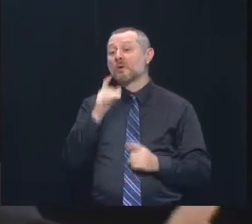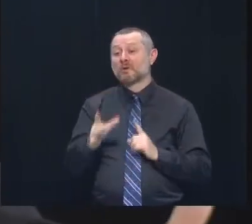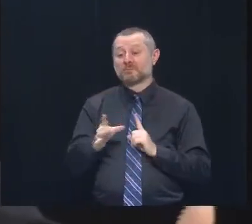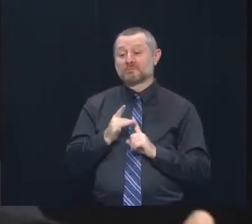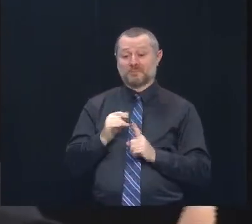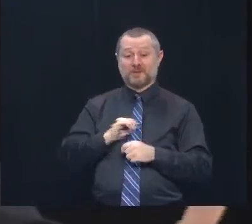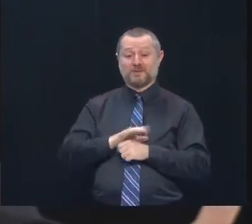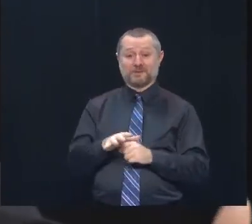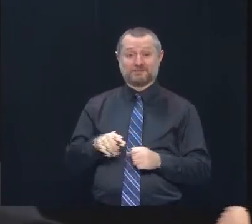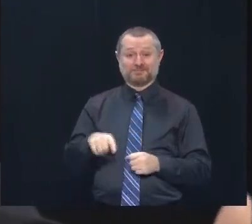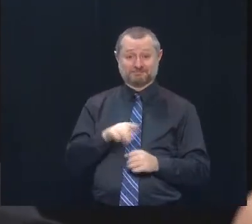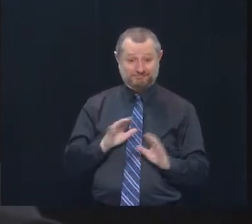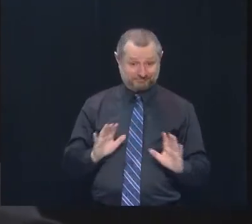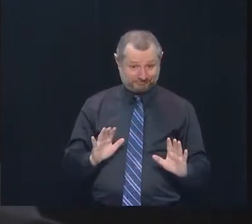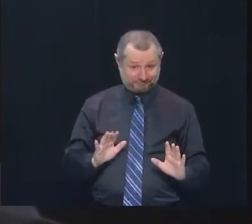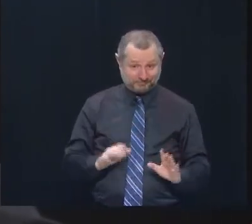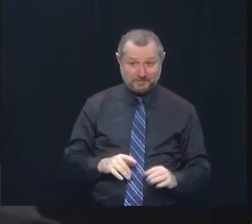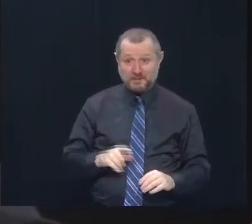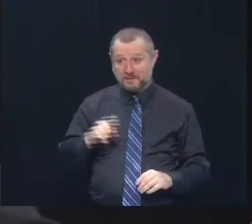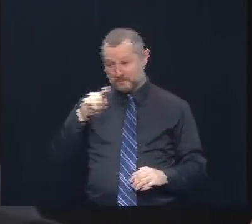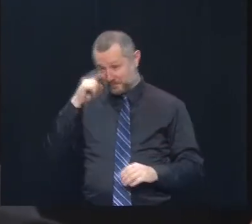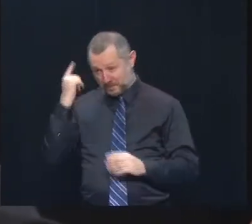twice as high in the black community